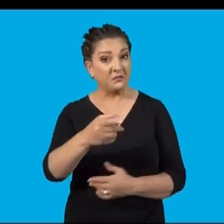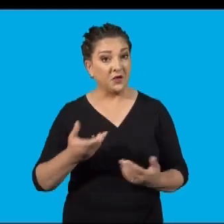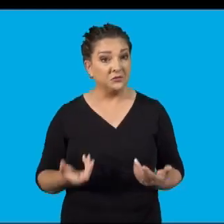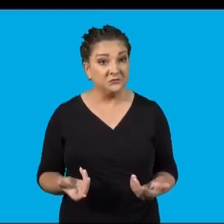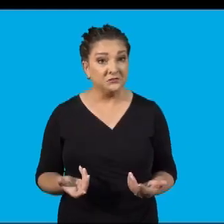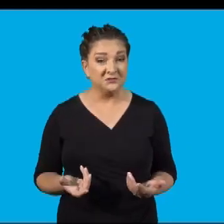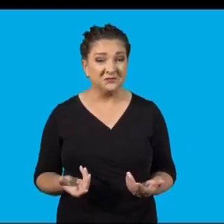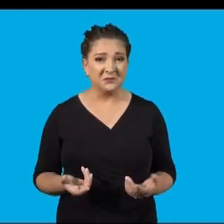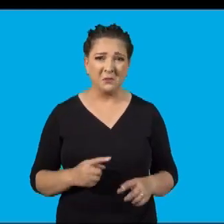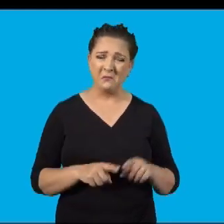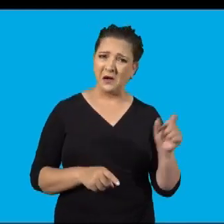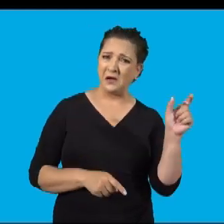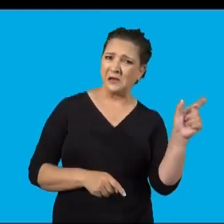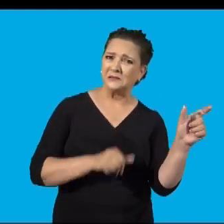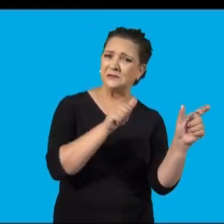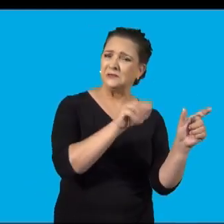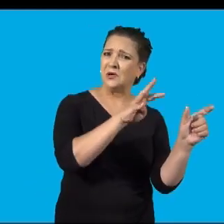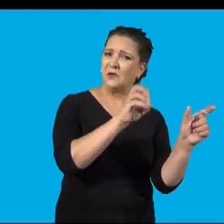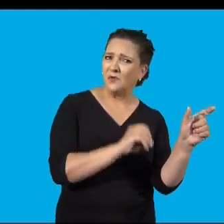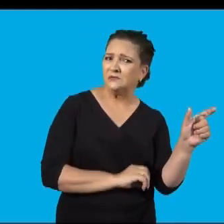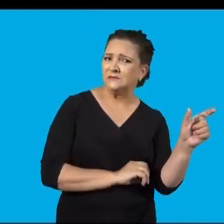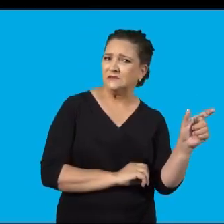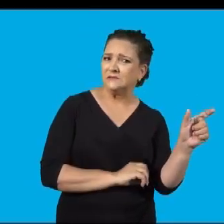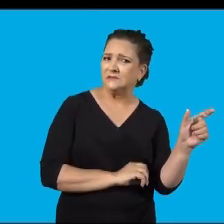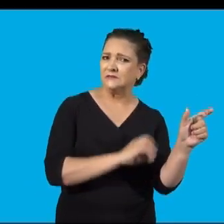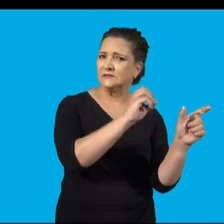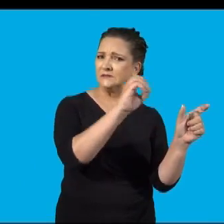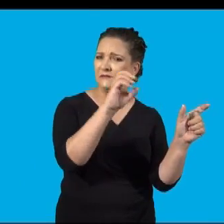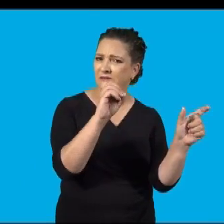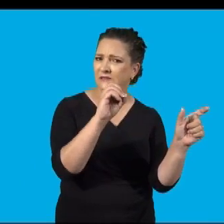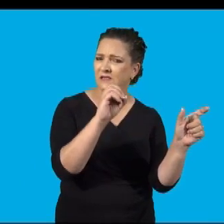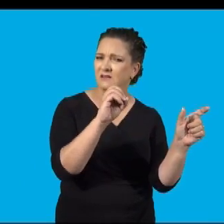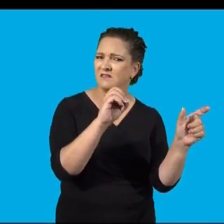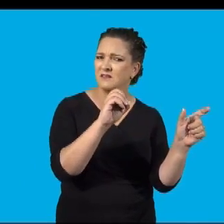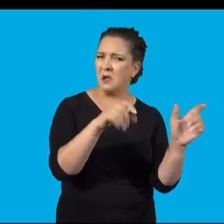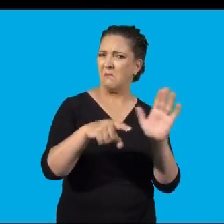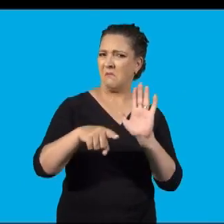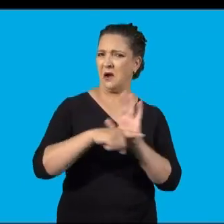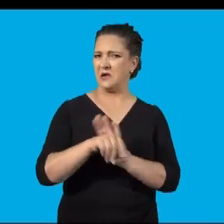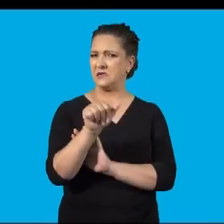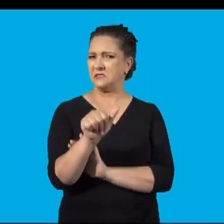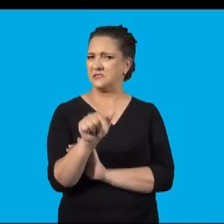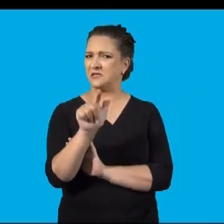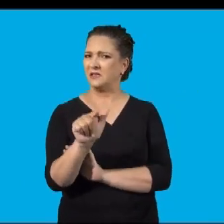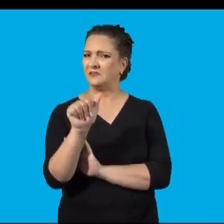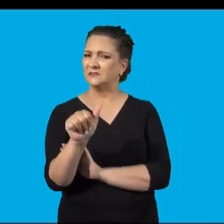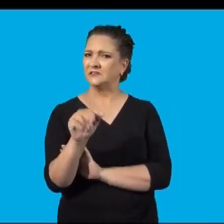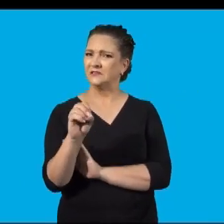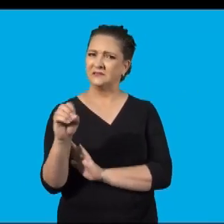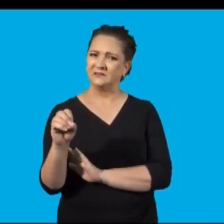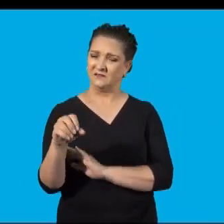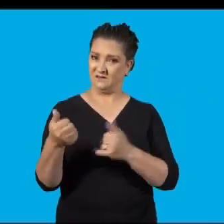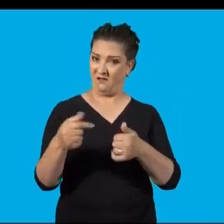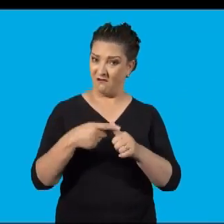676,000. So I would be saying cost 640 minus accumulated 676. I'm going to